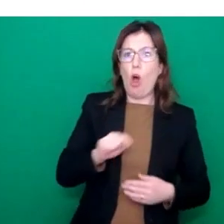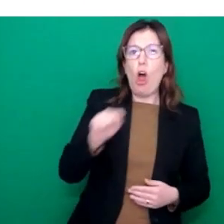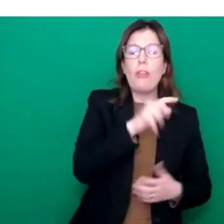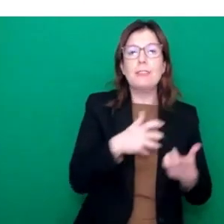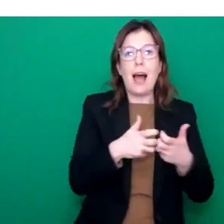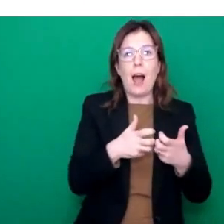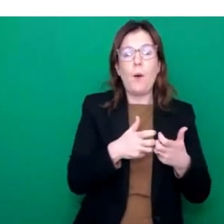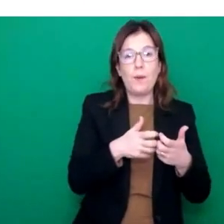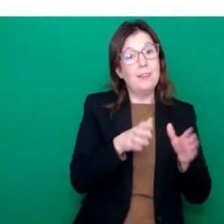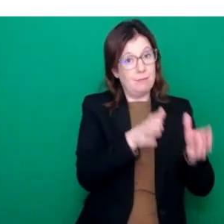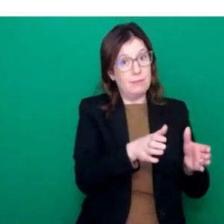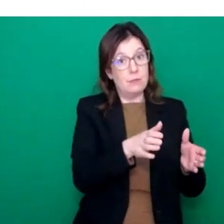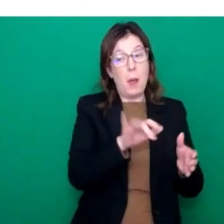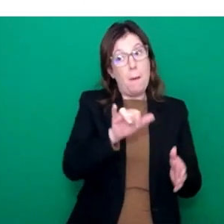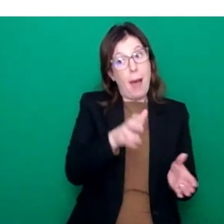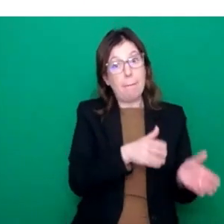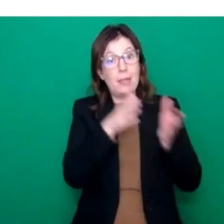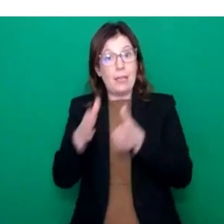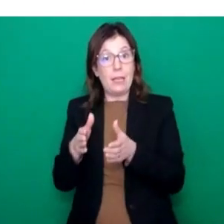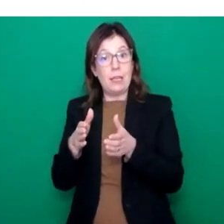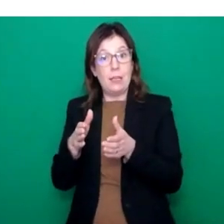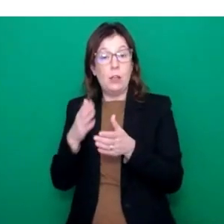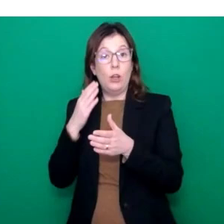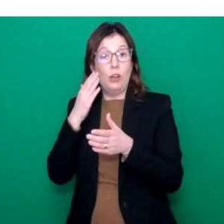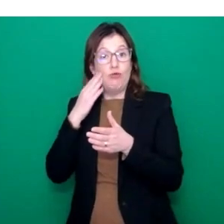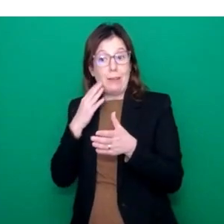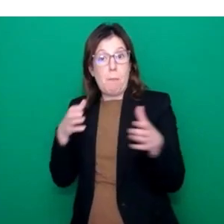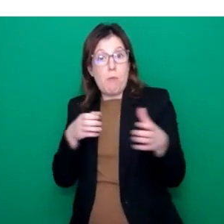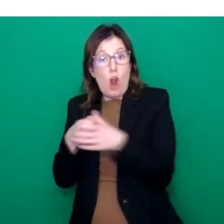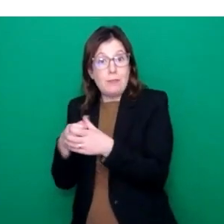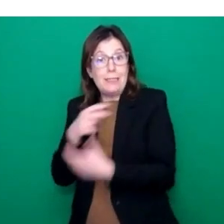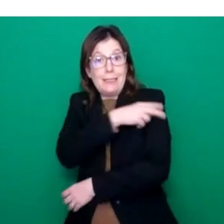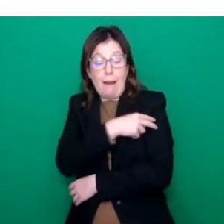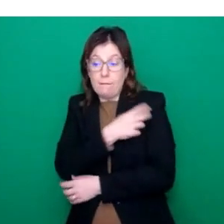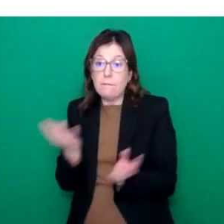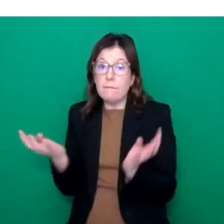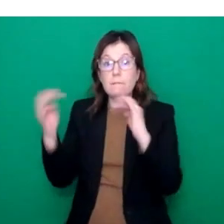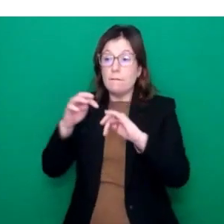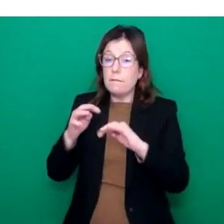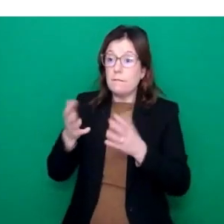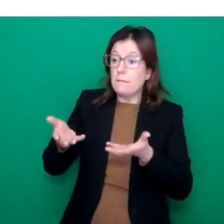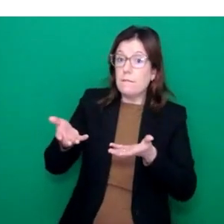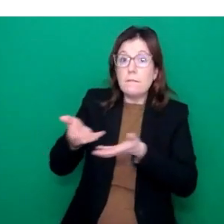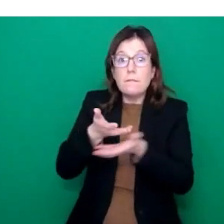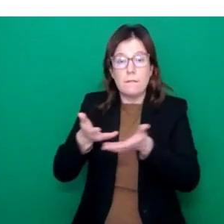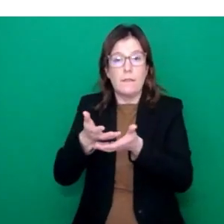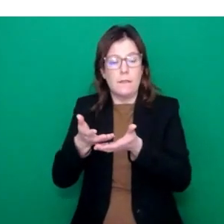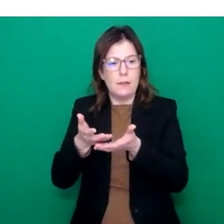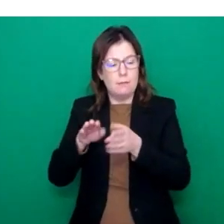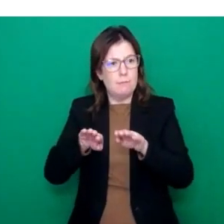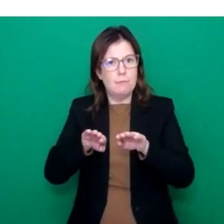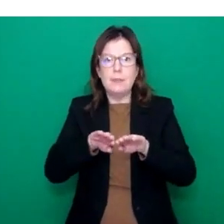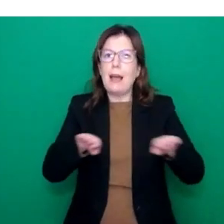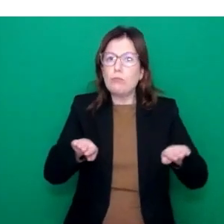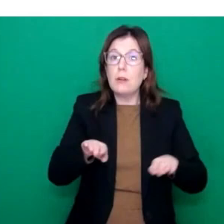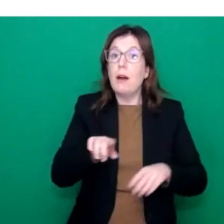there also may be a need sometimes for racially minoritized staff members to come together in a space separately. But then there may